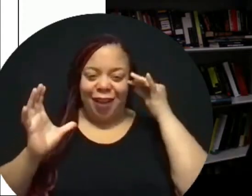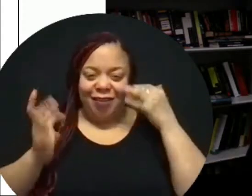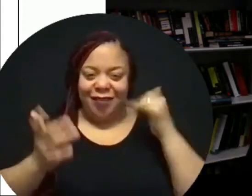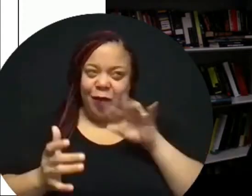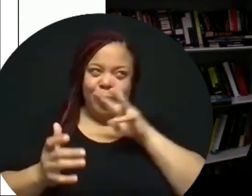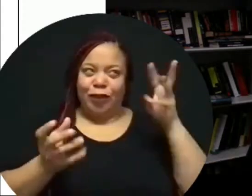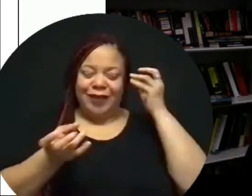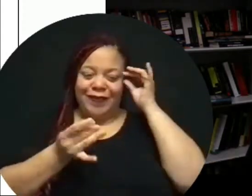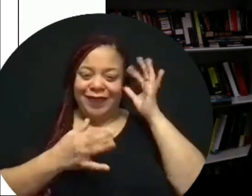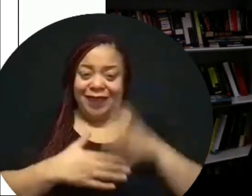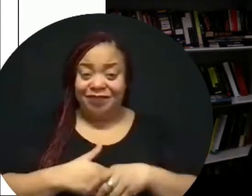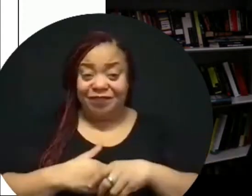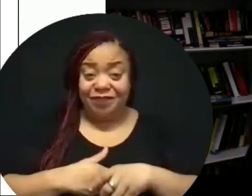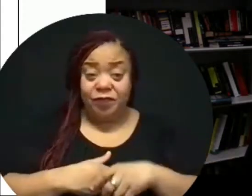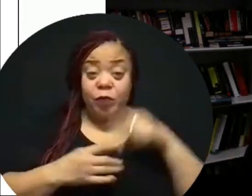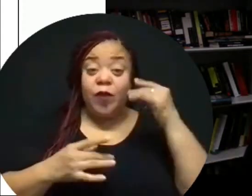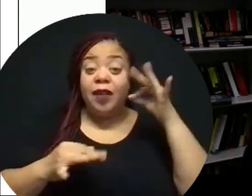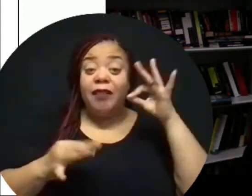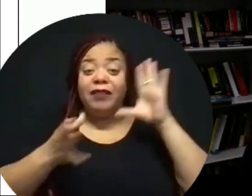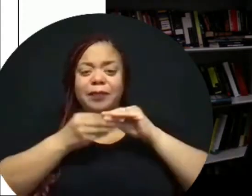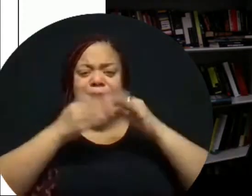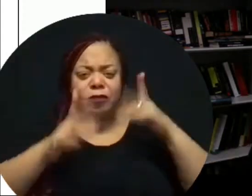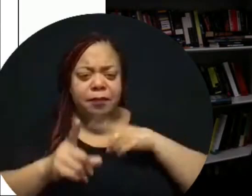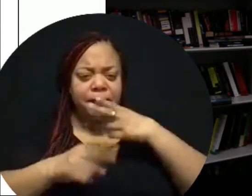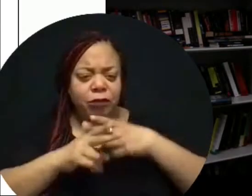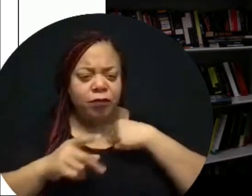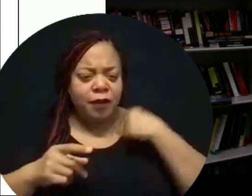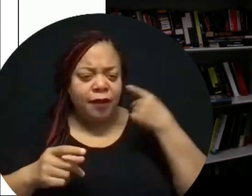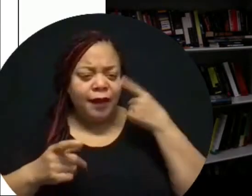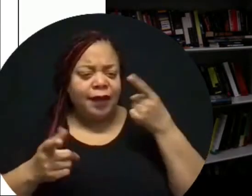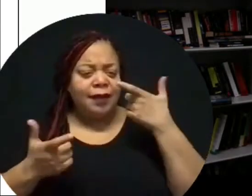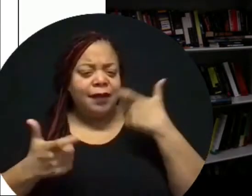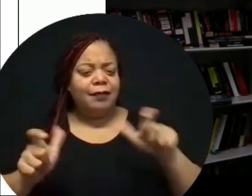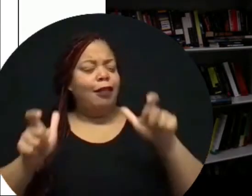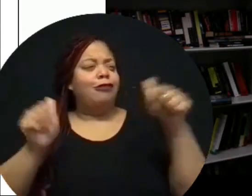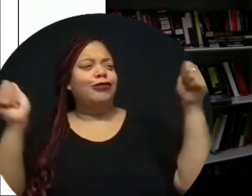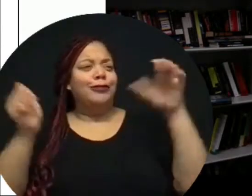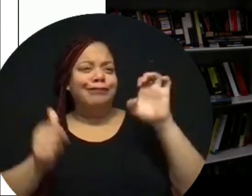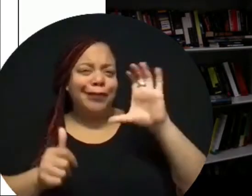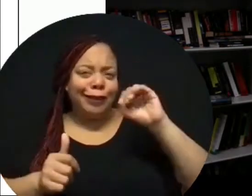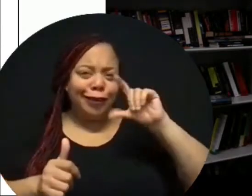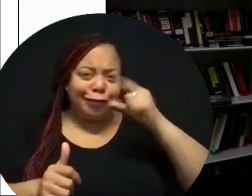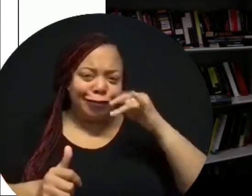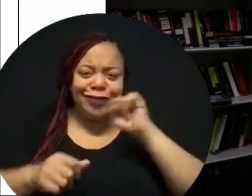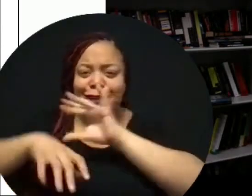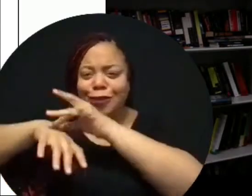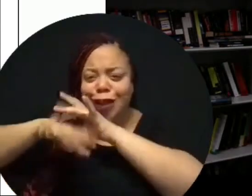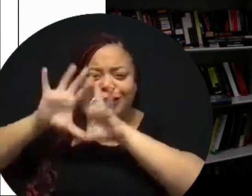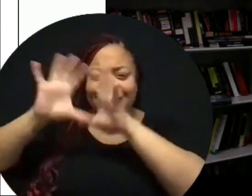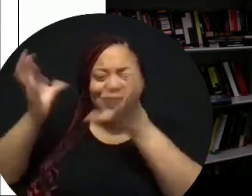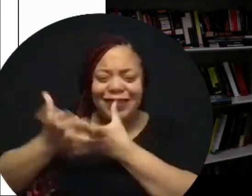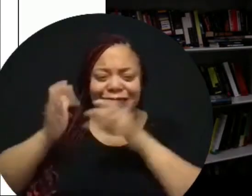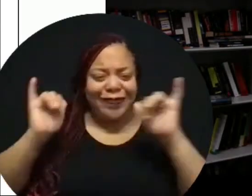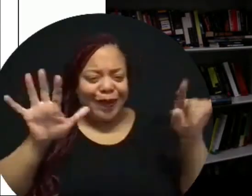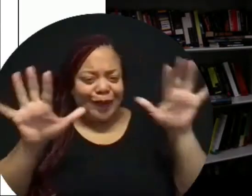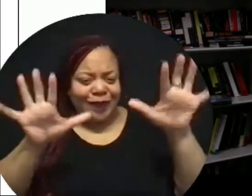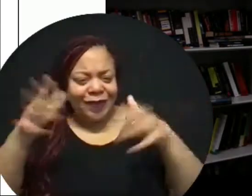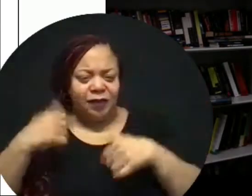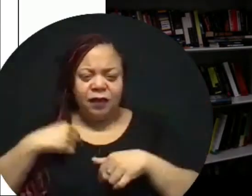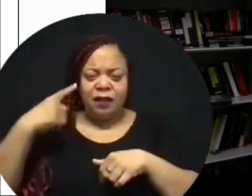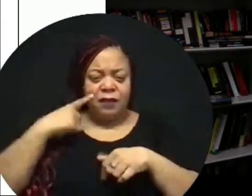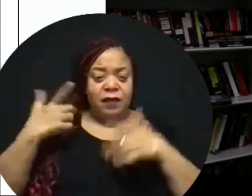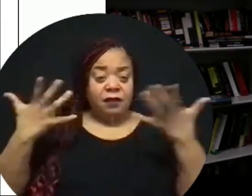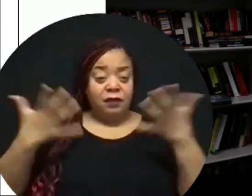I think, of white supremacy that's very much at play, right? And I think the references